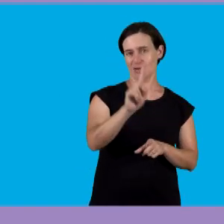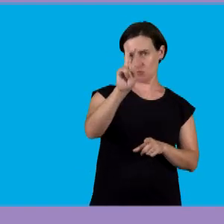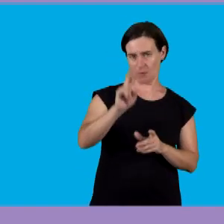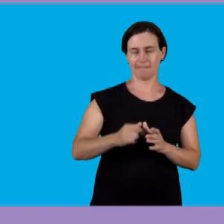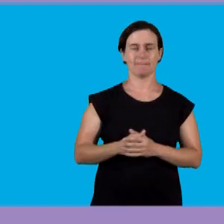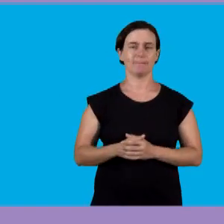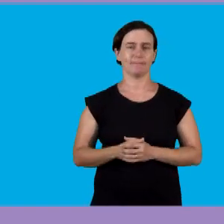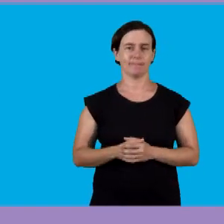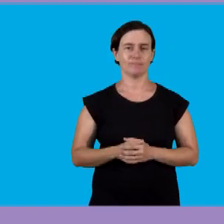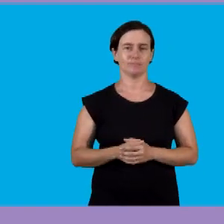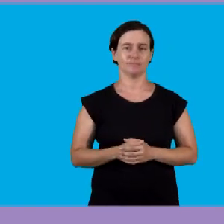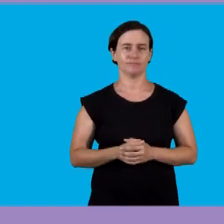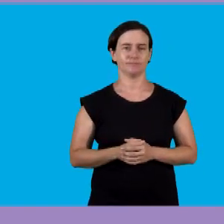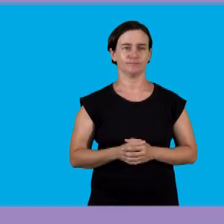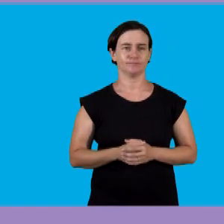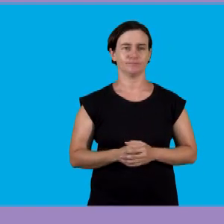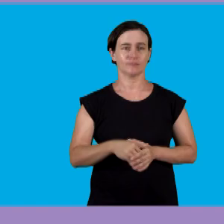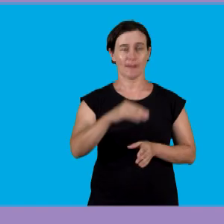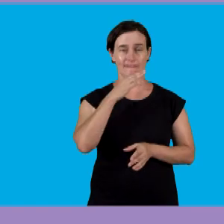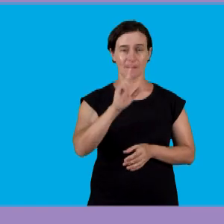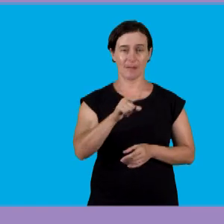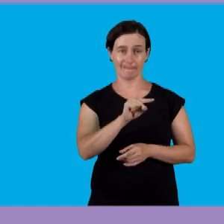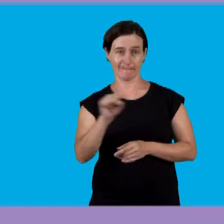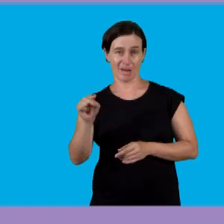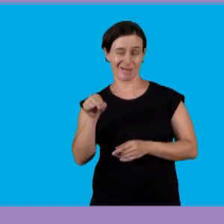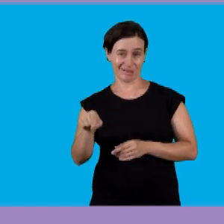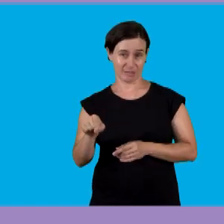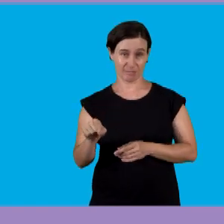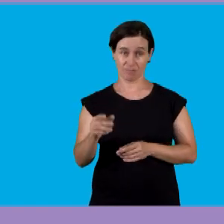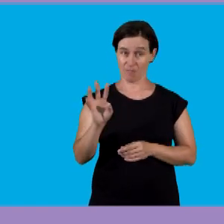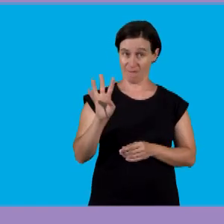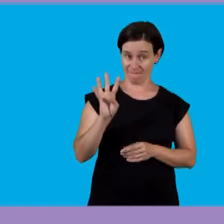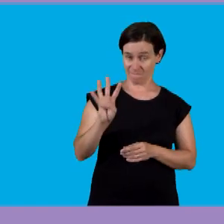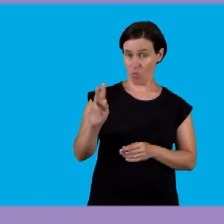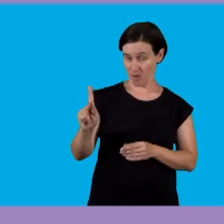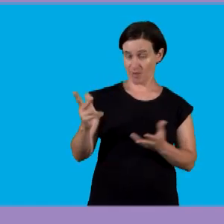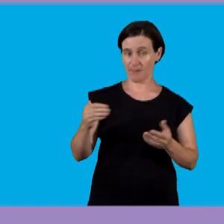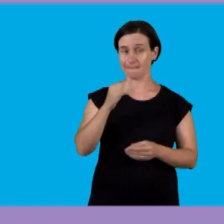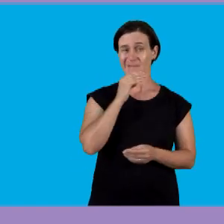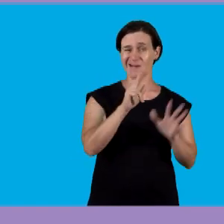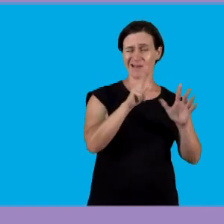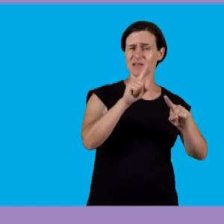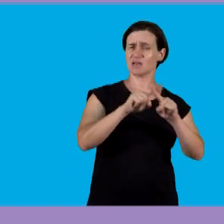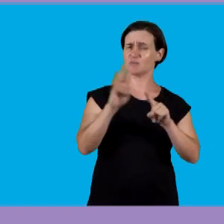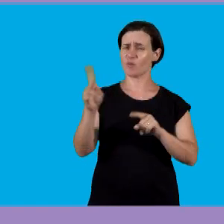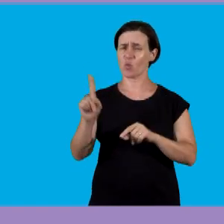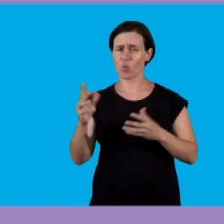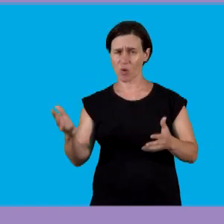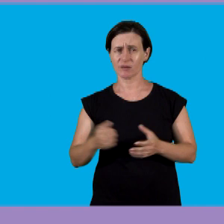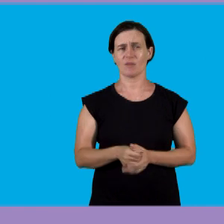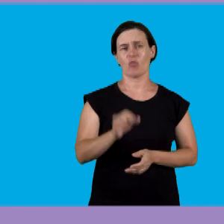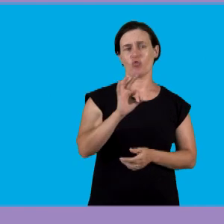as it is. And of course, we are subtracting in this binomial. Then we are going to say 8 multiplied by 4, that